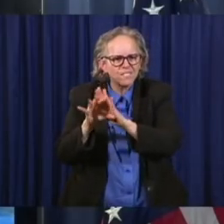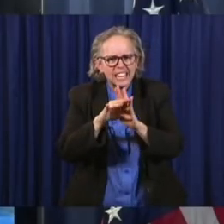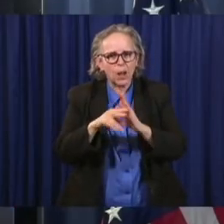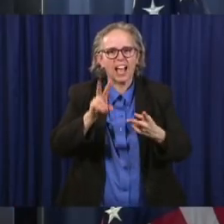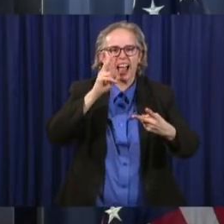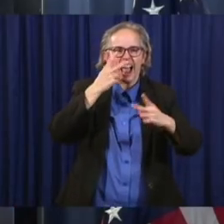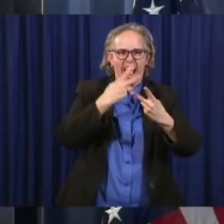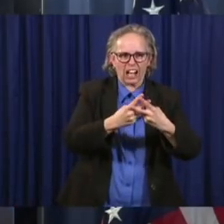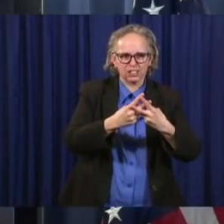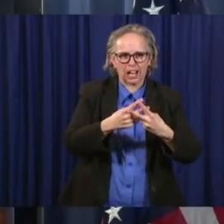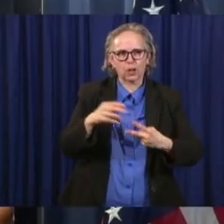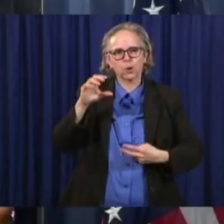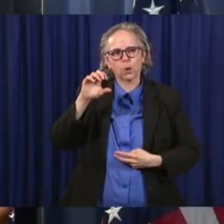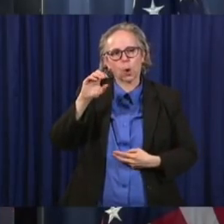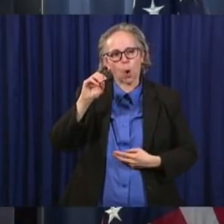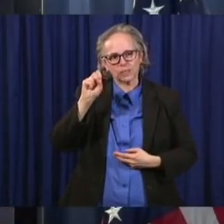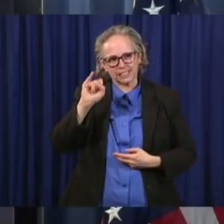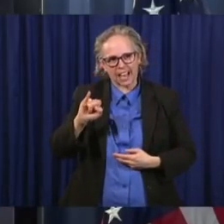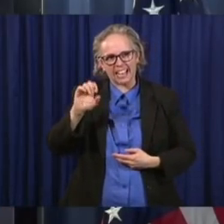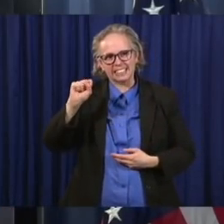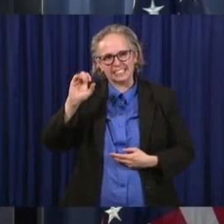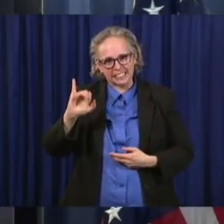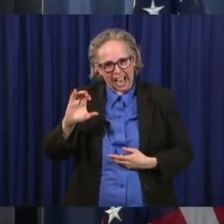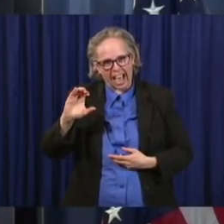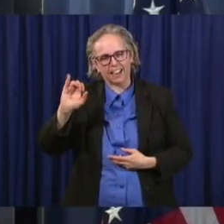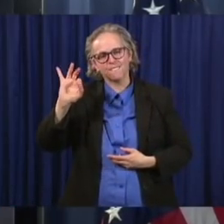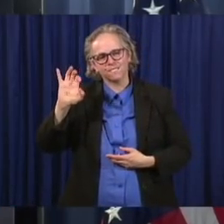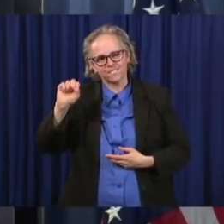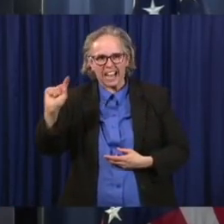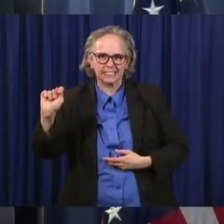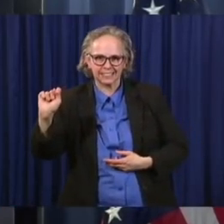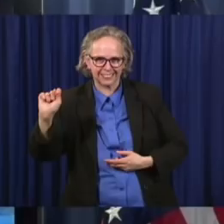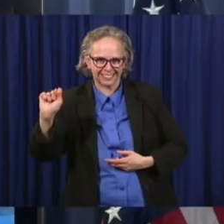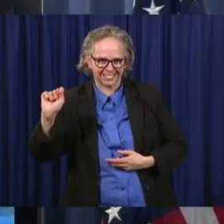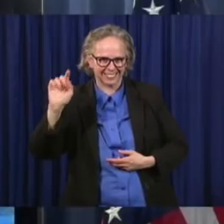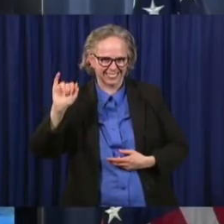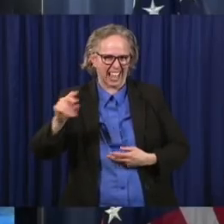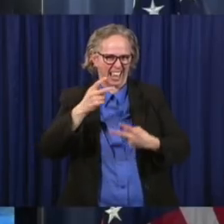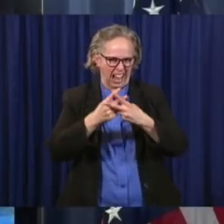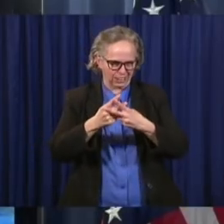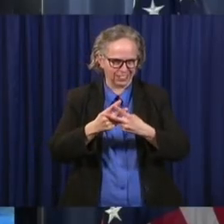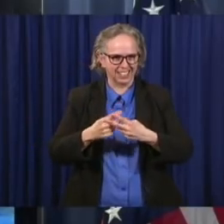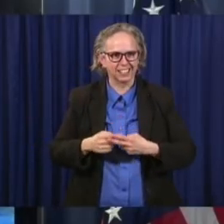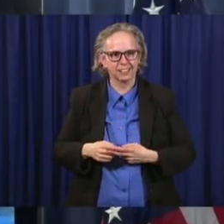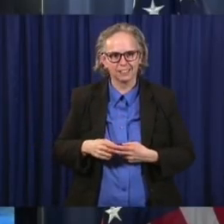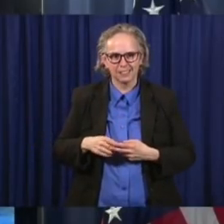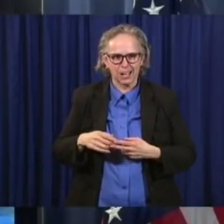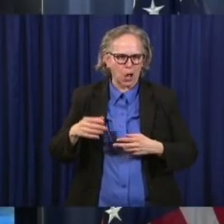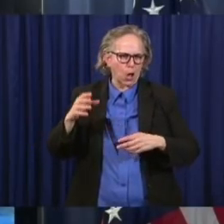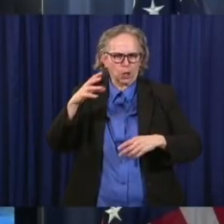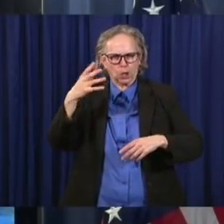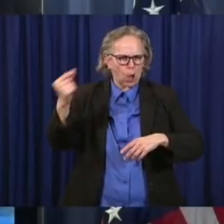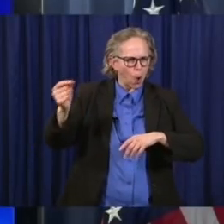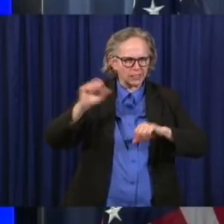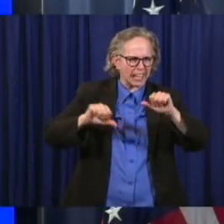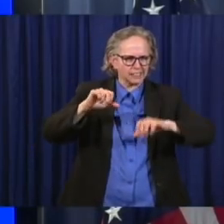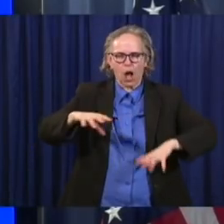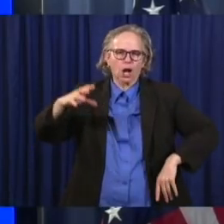COSISciFest. It's for the big at-home science celebration this Saturday. Go Science and go Ohio.